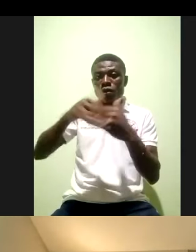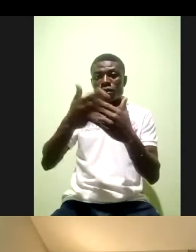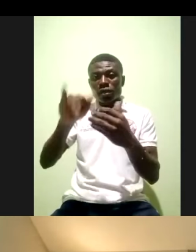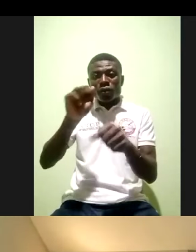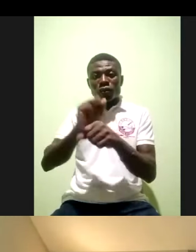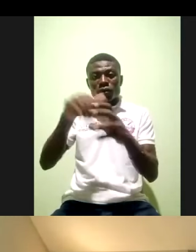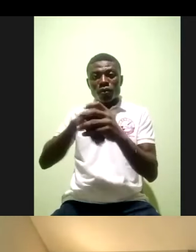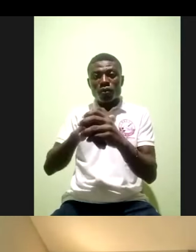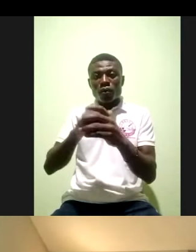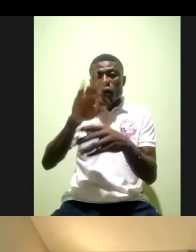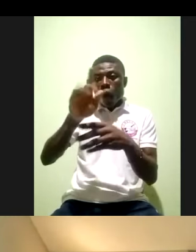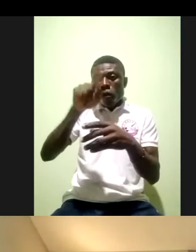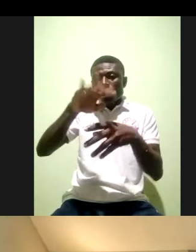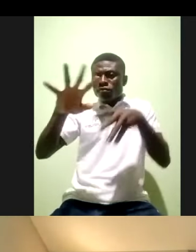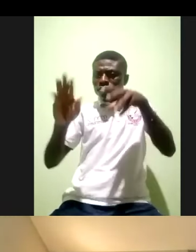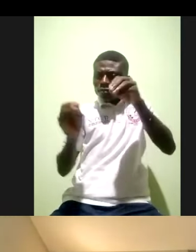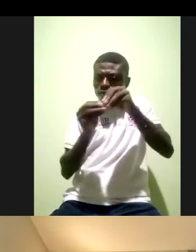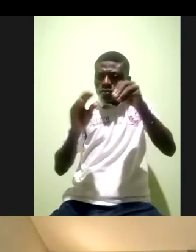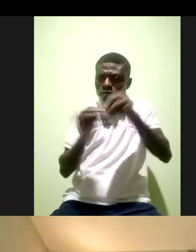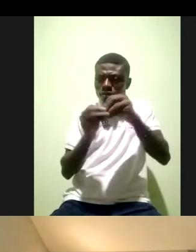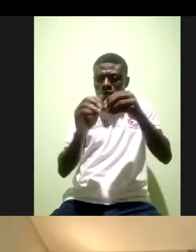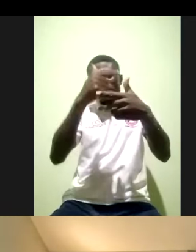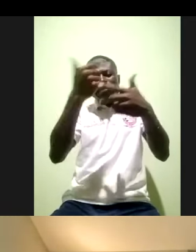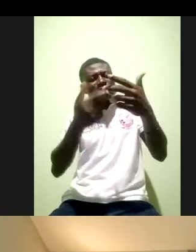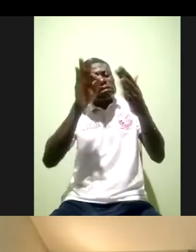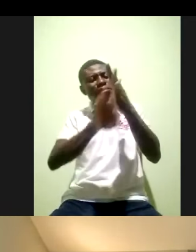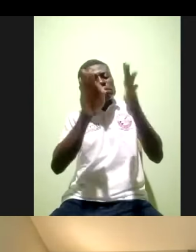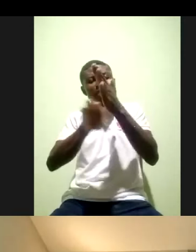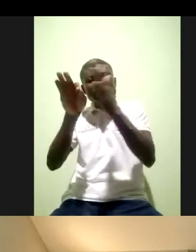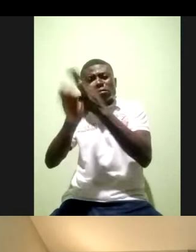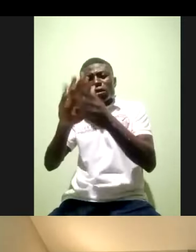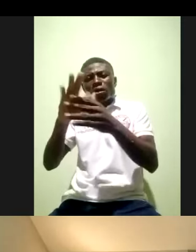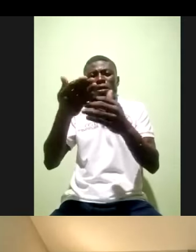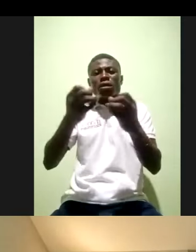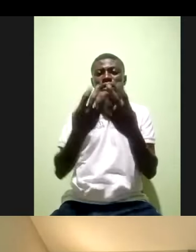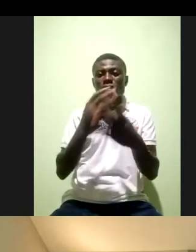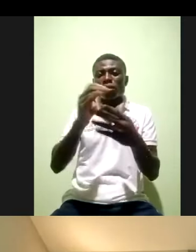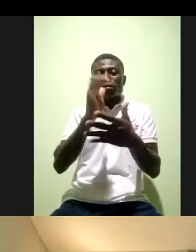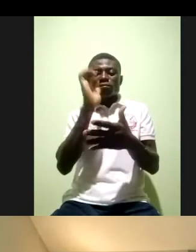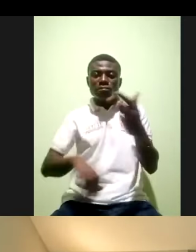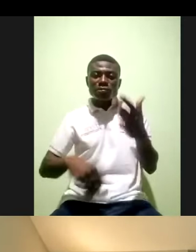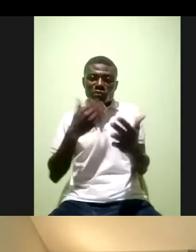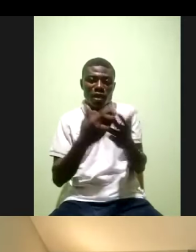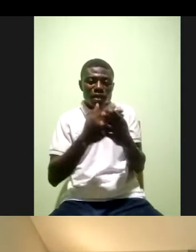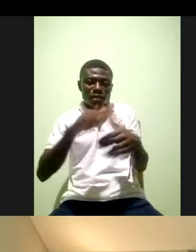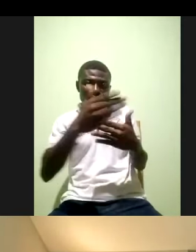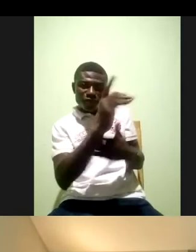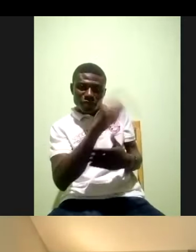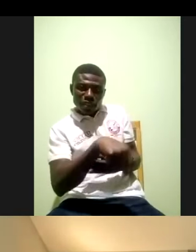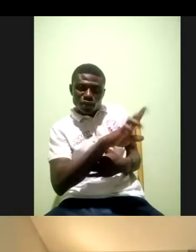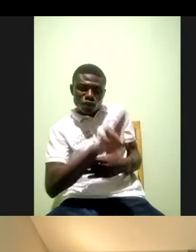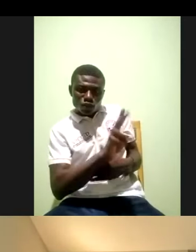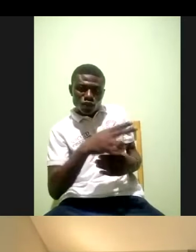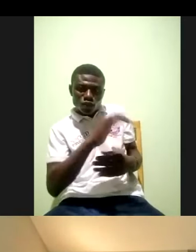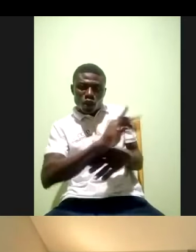have to add those three different pricing, then subtract it from the money what they're giving. So that